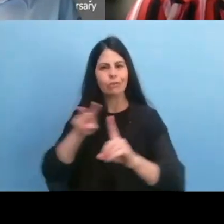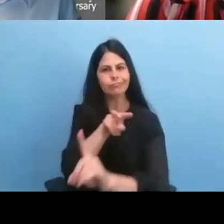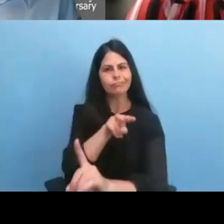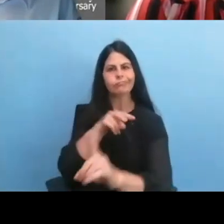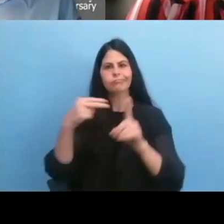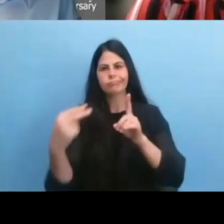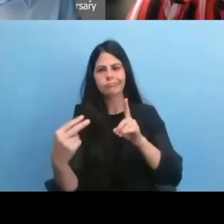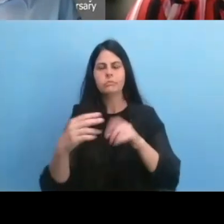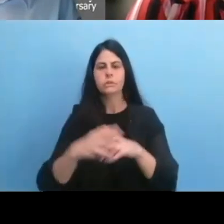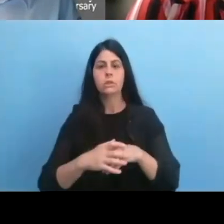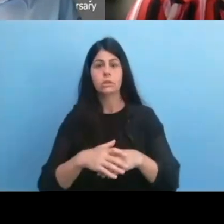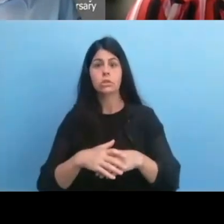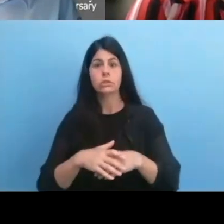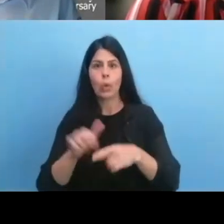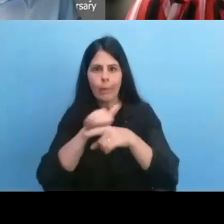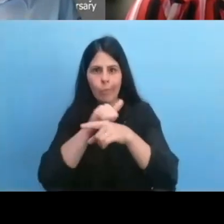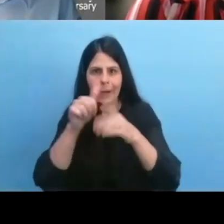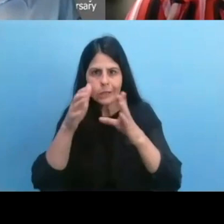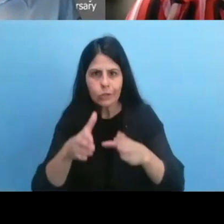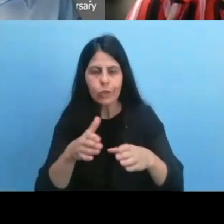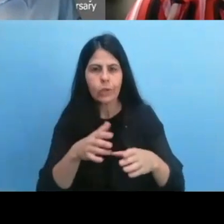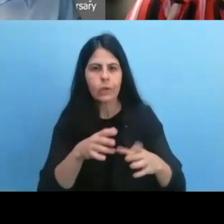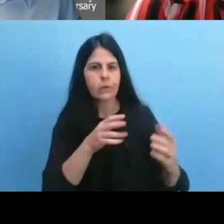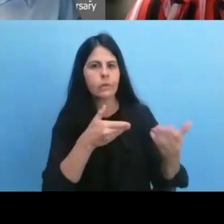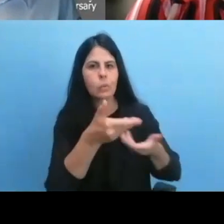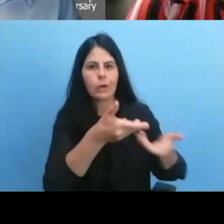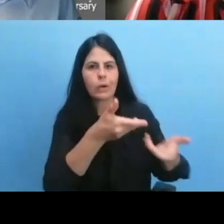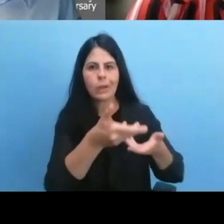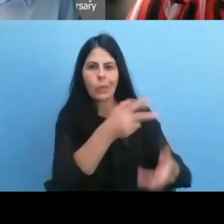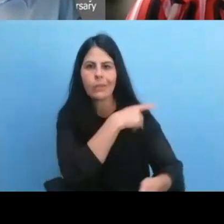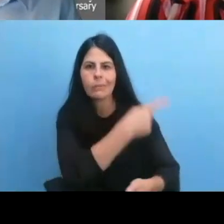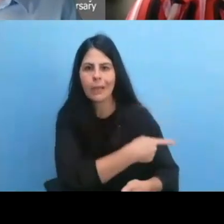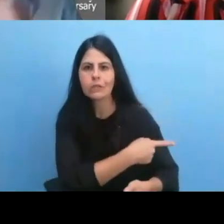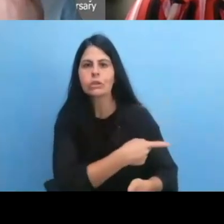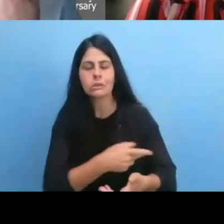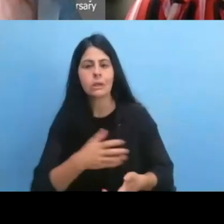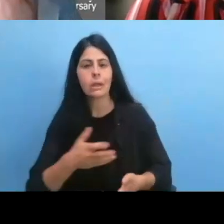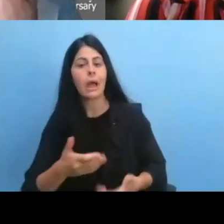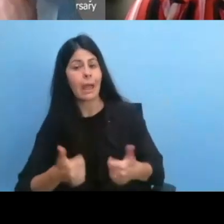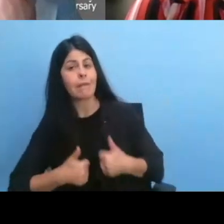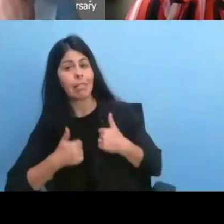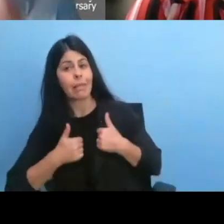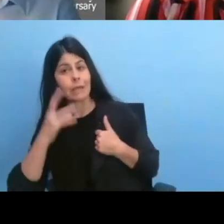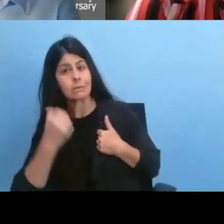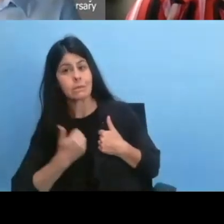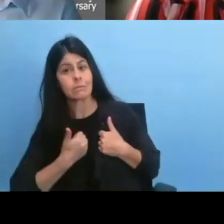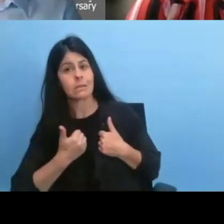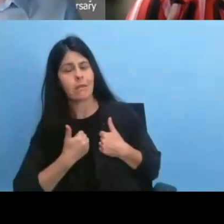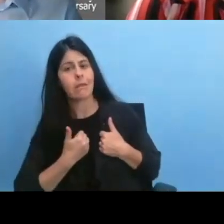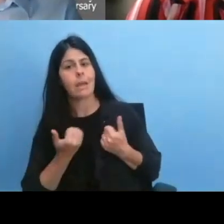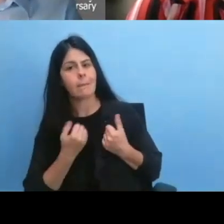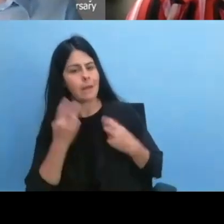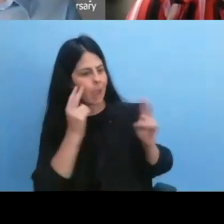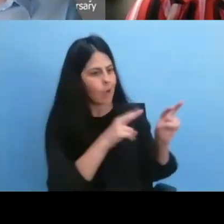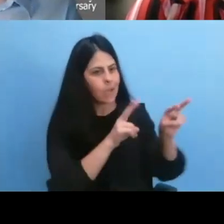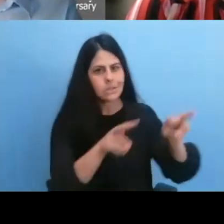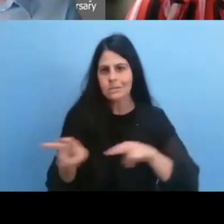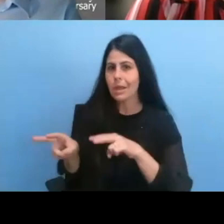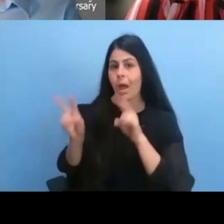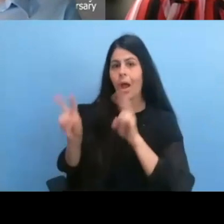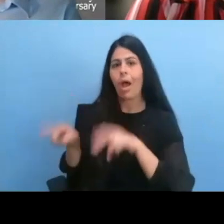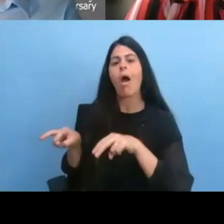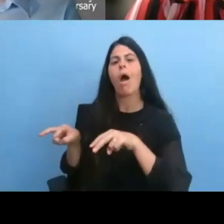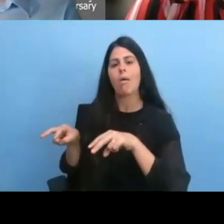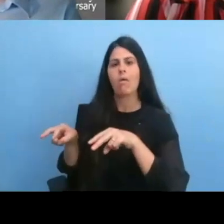with presenting with various disabilities, as a lived experience myself, and now also seeing my child go